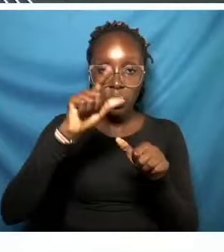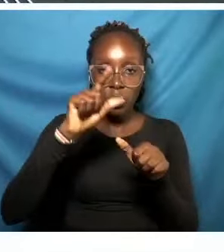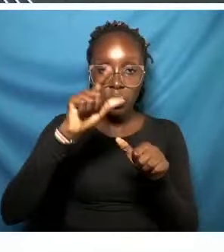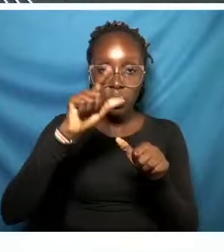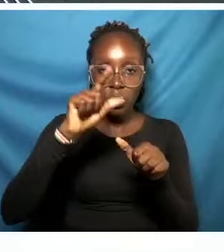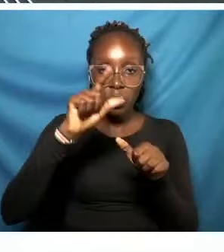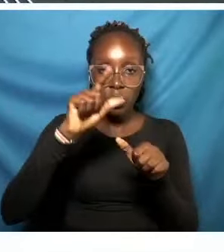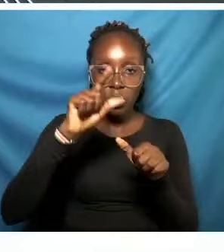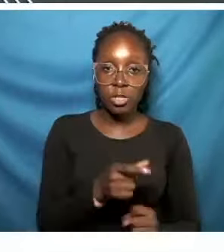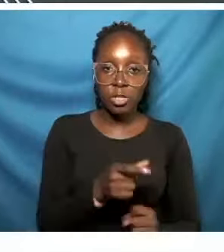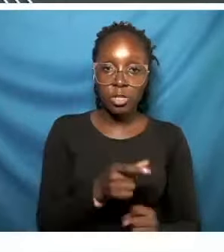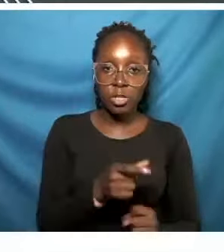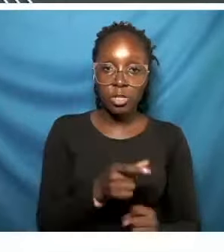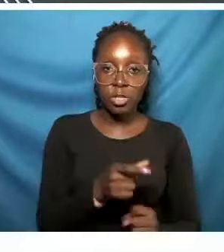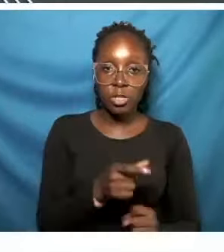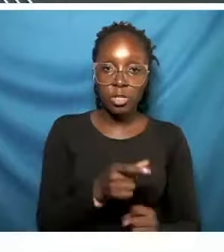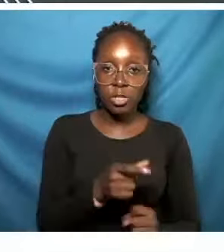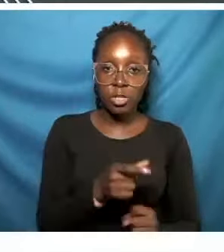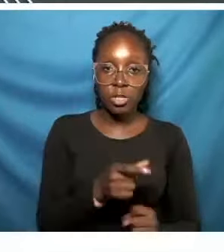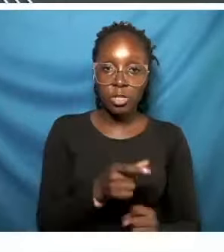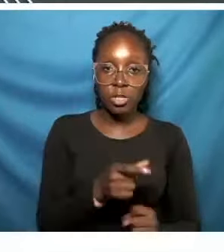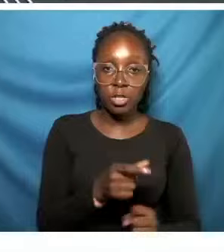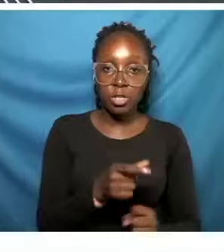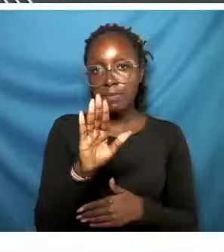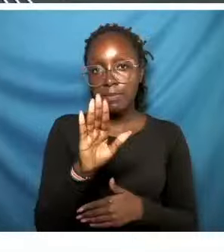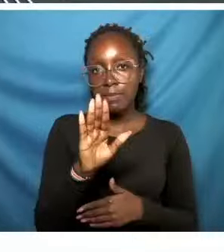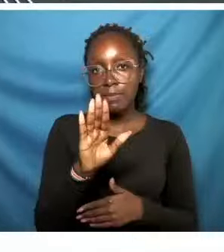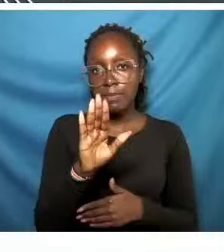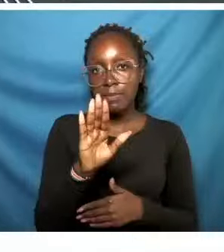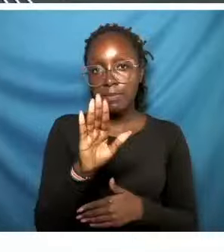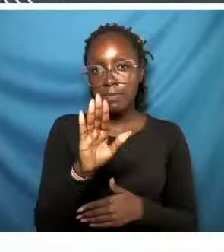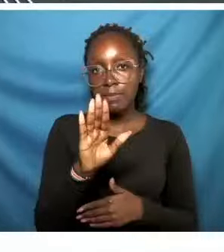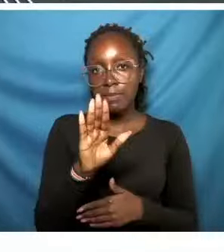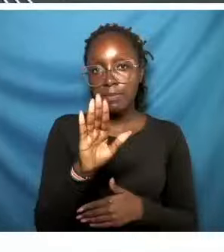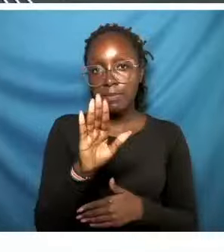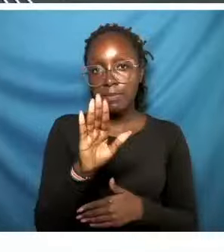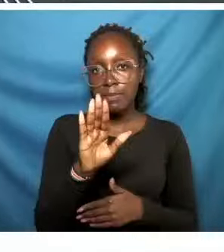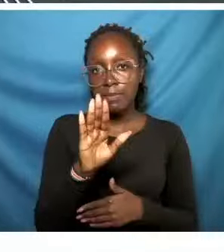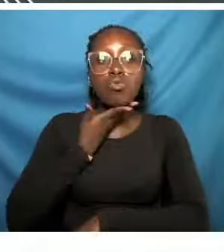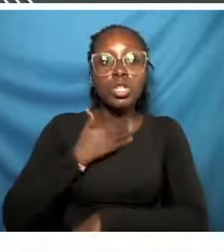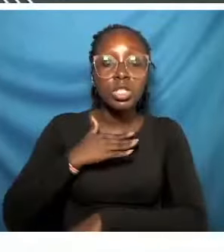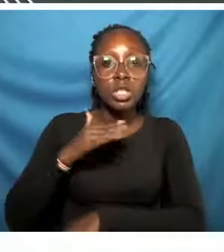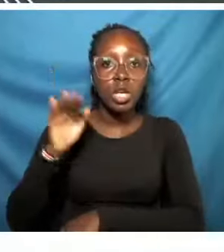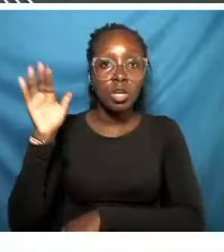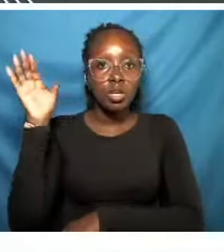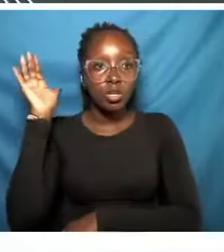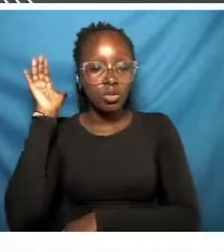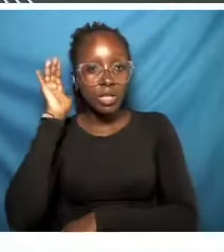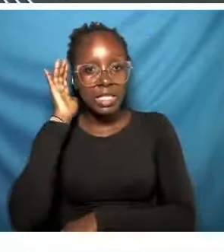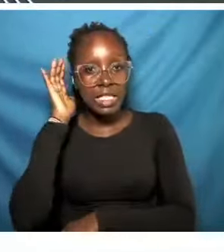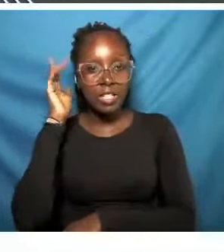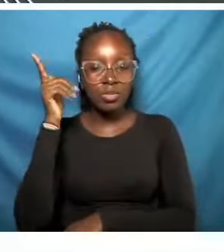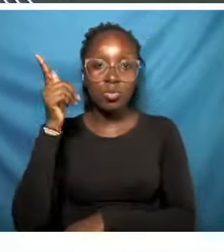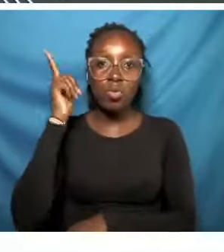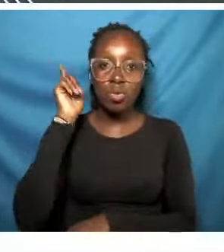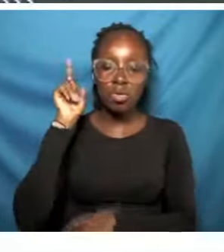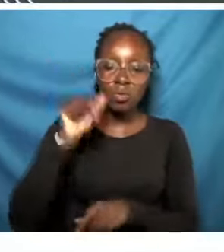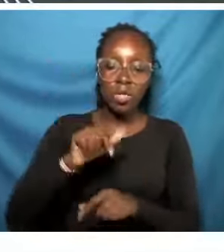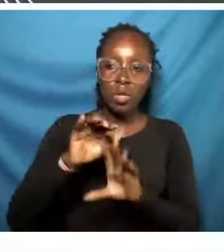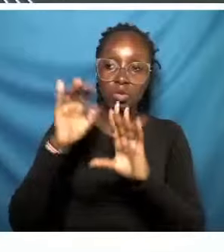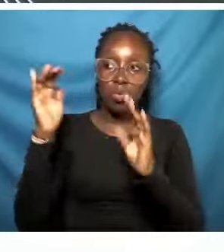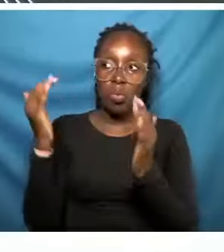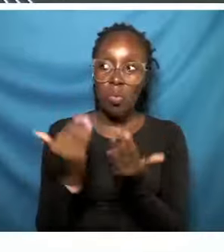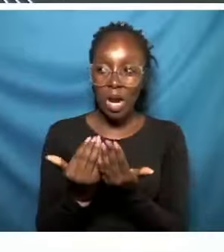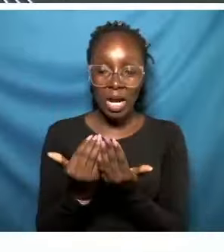control your life. The day you want to listen to traditions, those traditions that I mentioned, and those philosophies in the